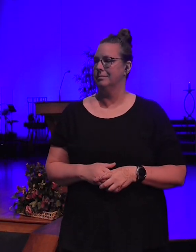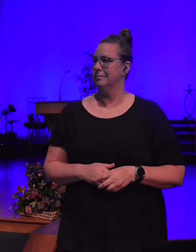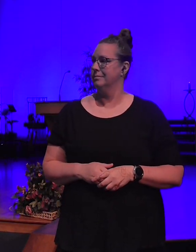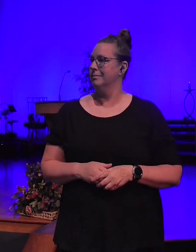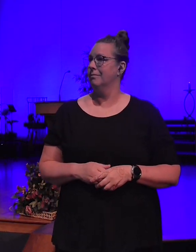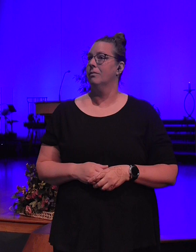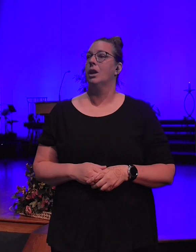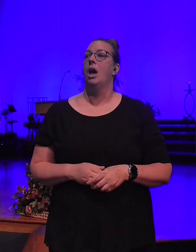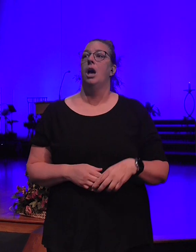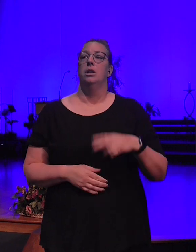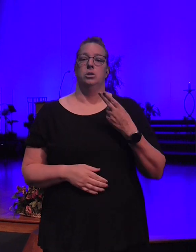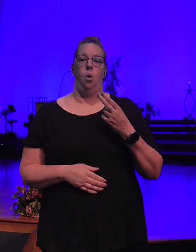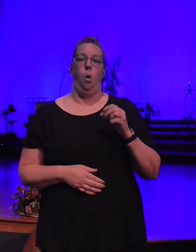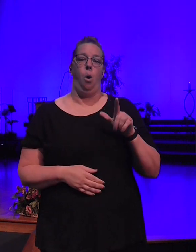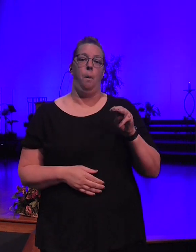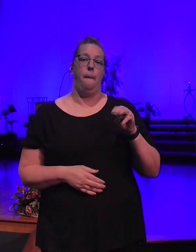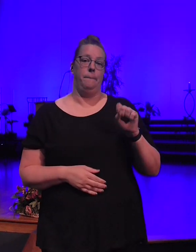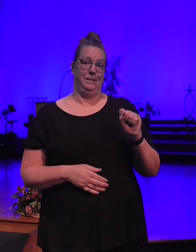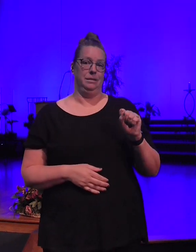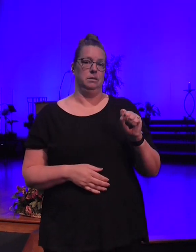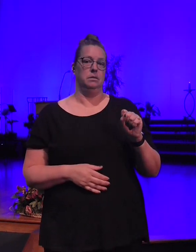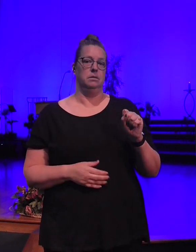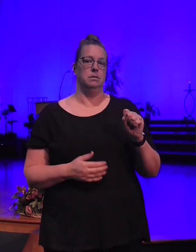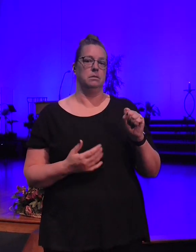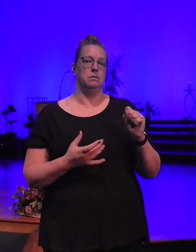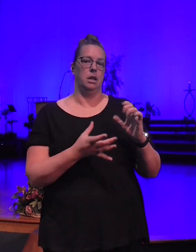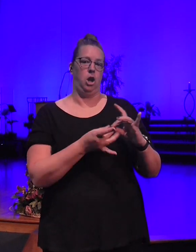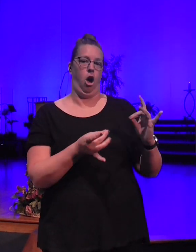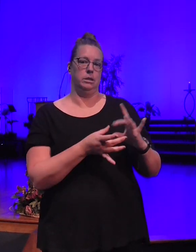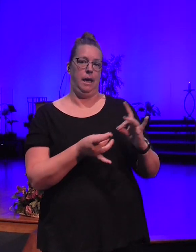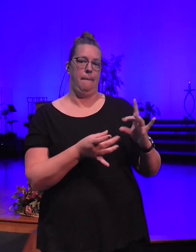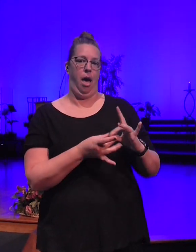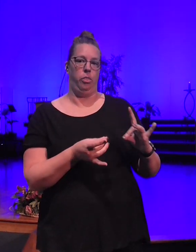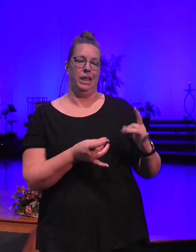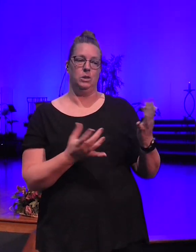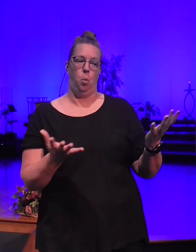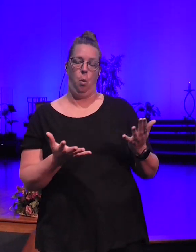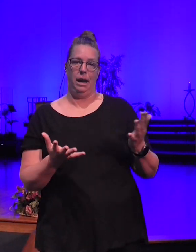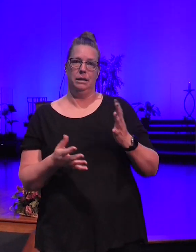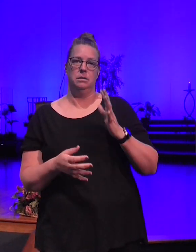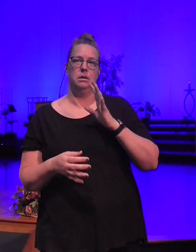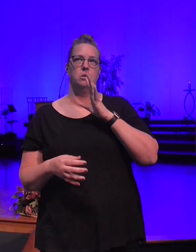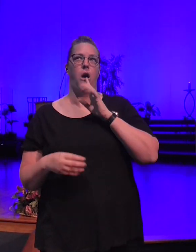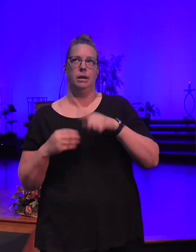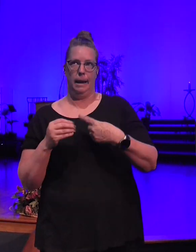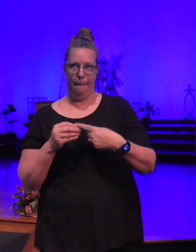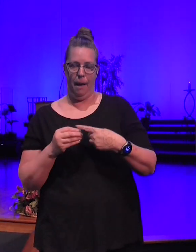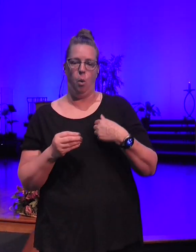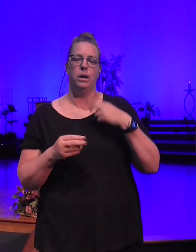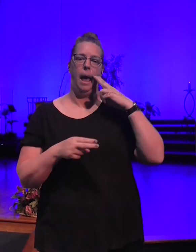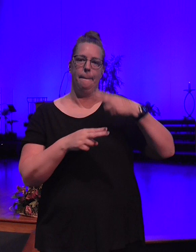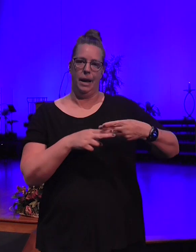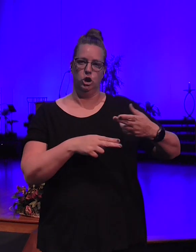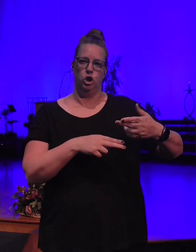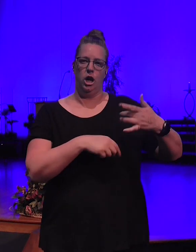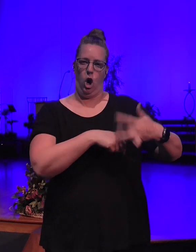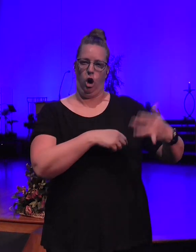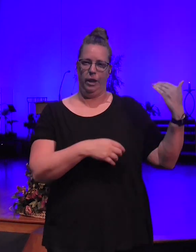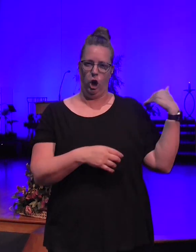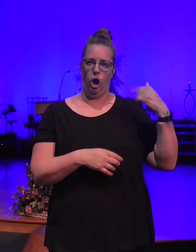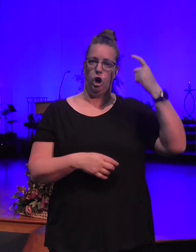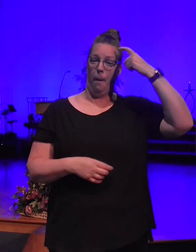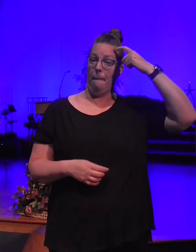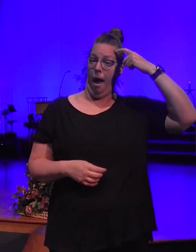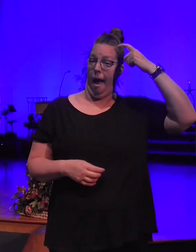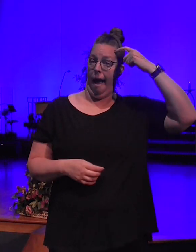Our founder, Ernest Holmes, speaks to this. And what he's really speaking to is when I mentioned to you earlier about your mind. It's going